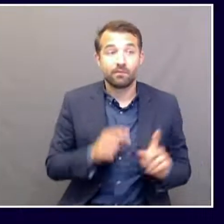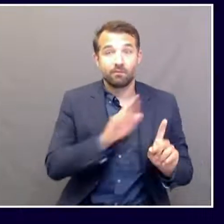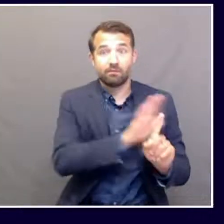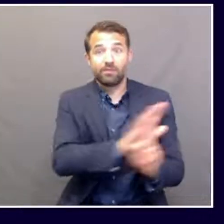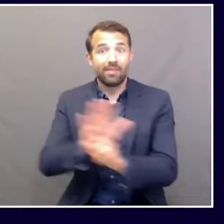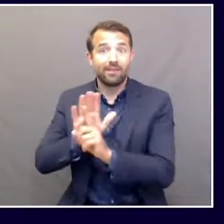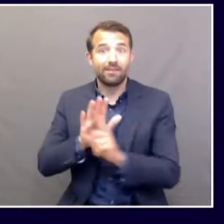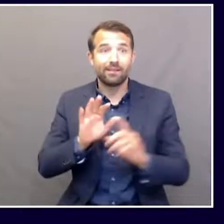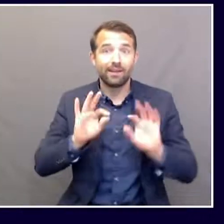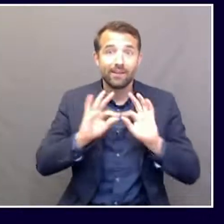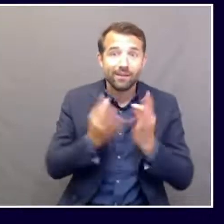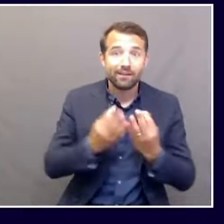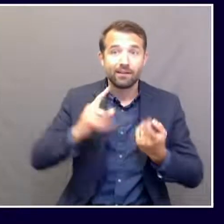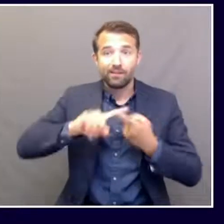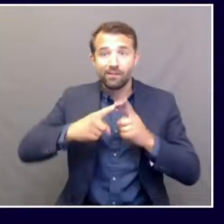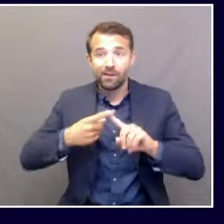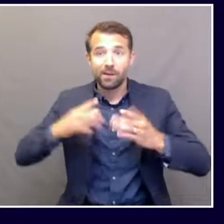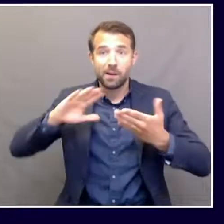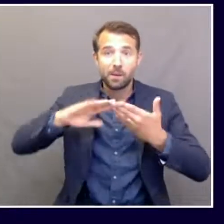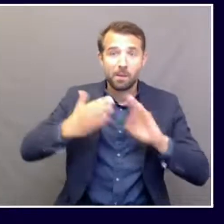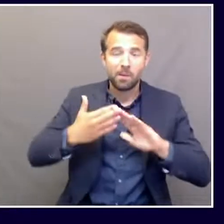communities during this time of grief.